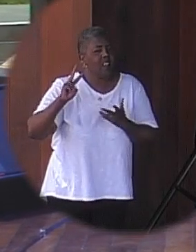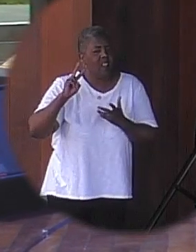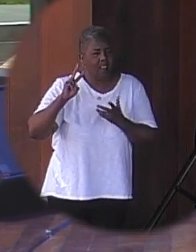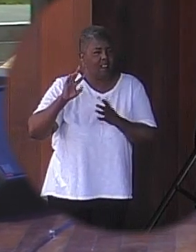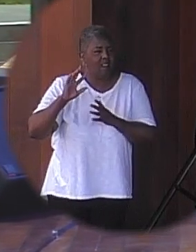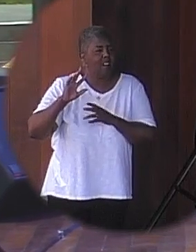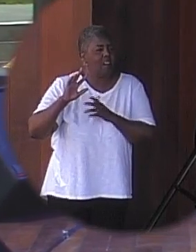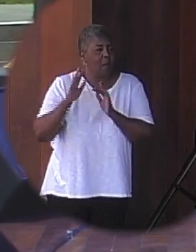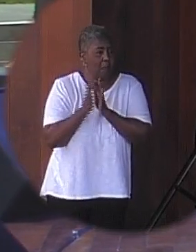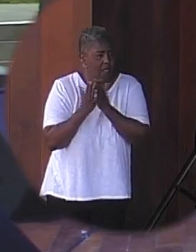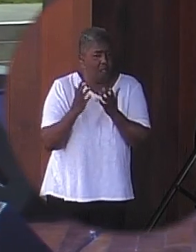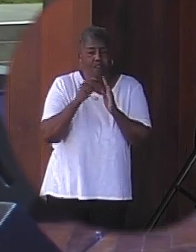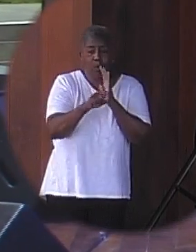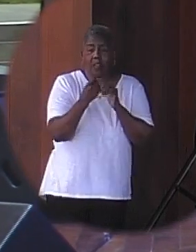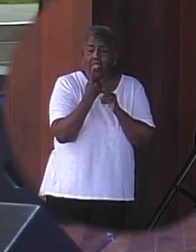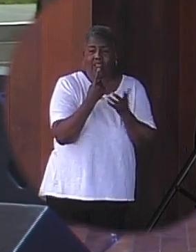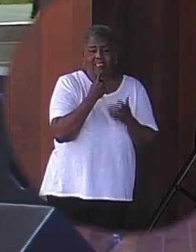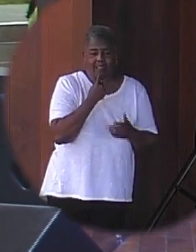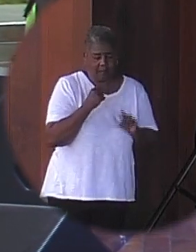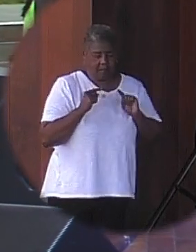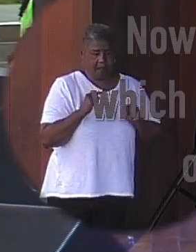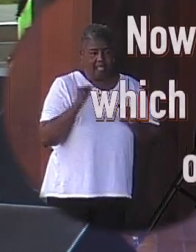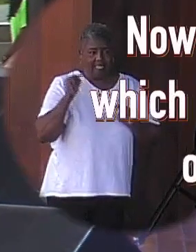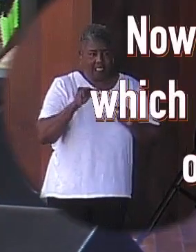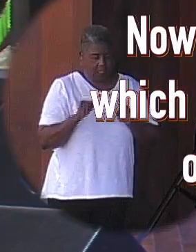Word, verse 11 begins like this.